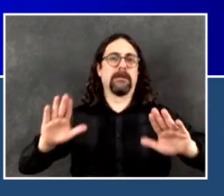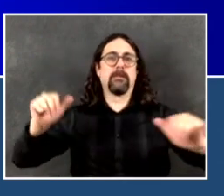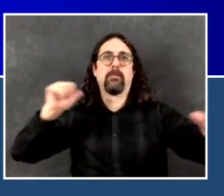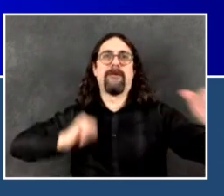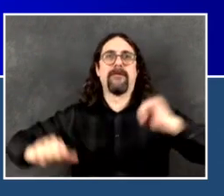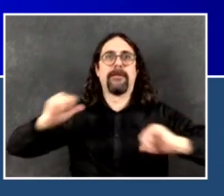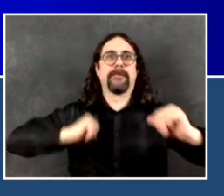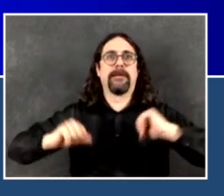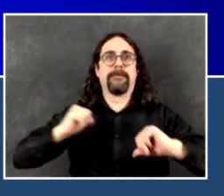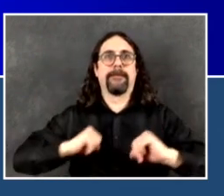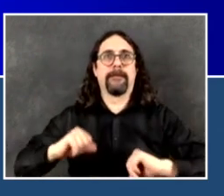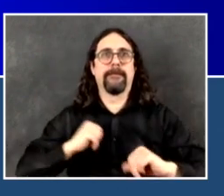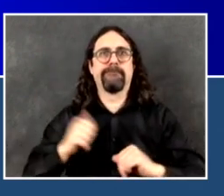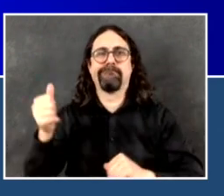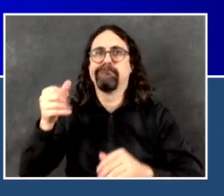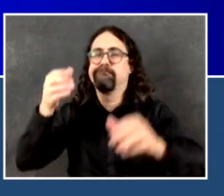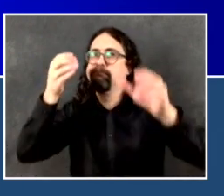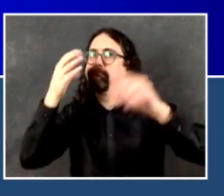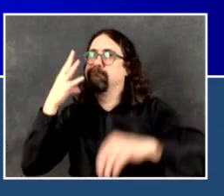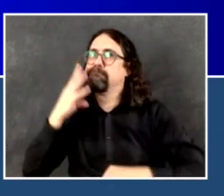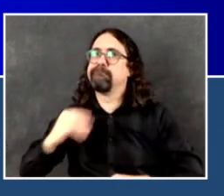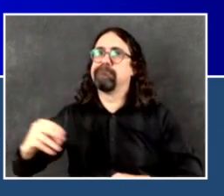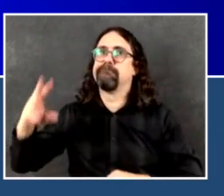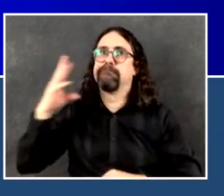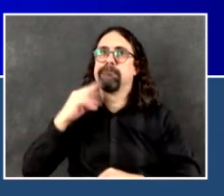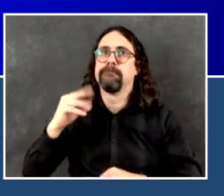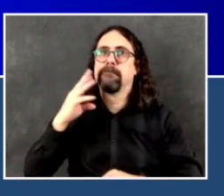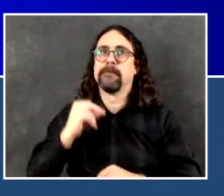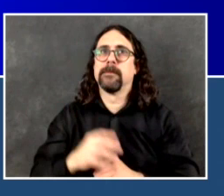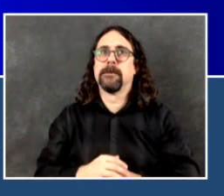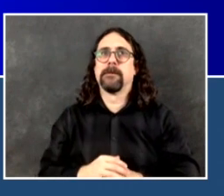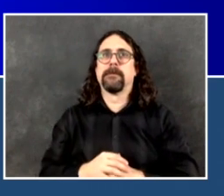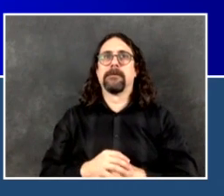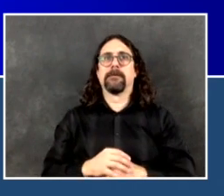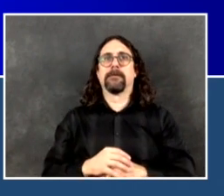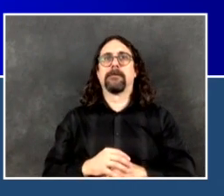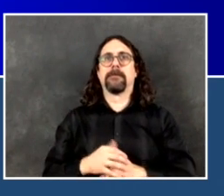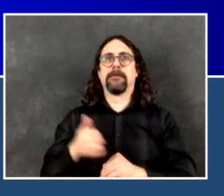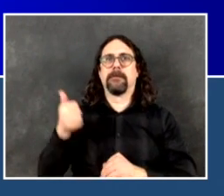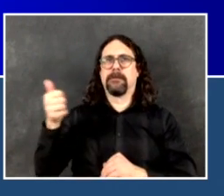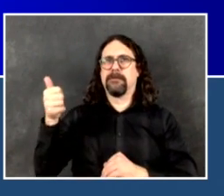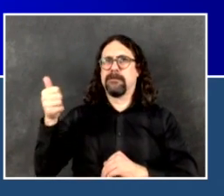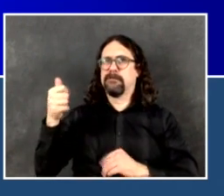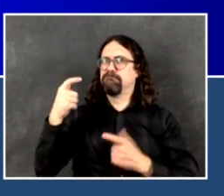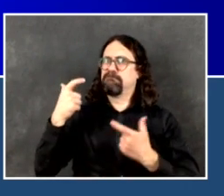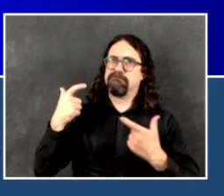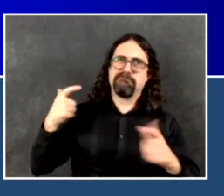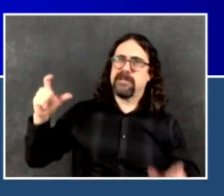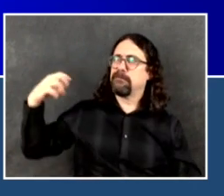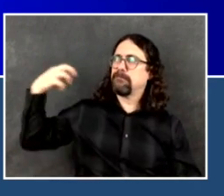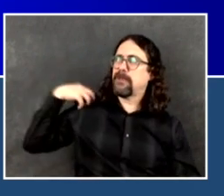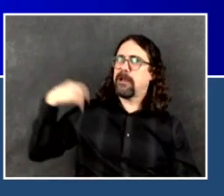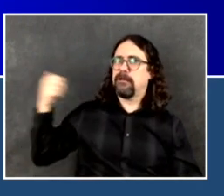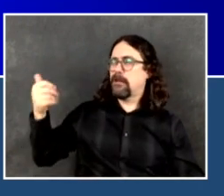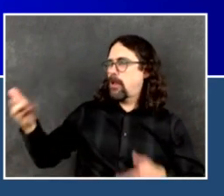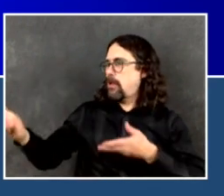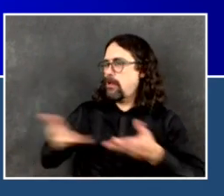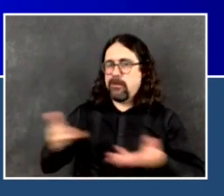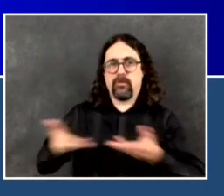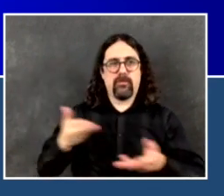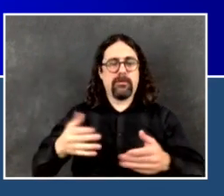city, a New York success story, but not someone who just kept her success to herself. What Liz did was said, how can we